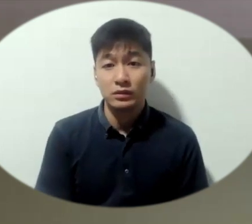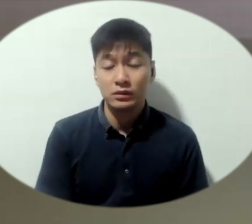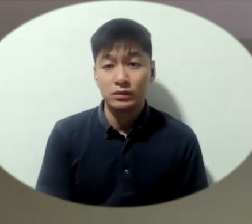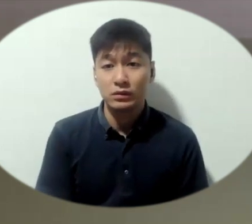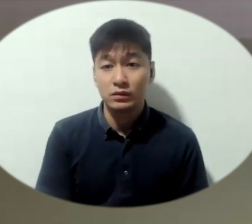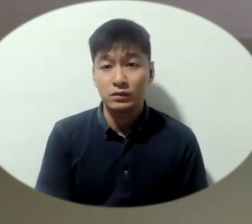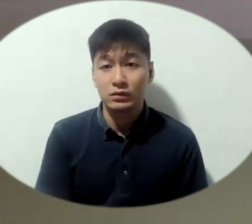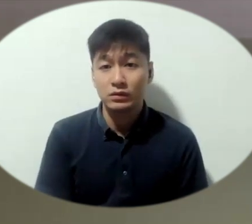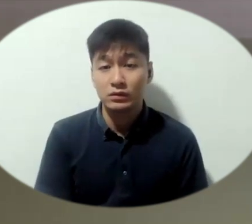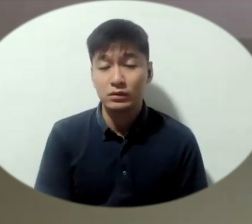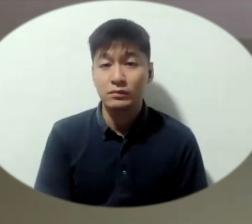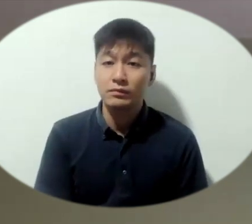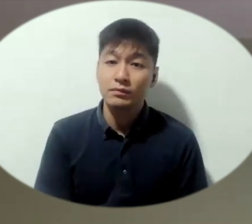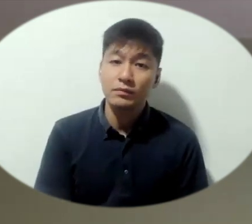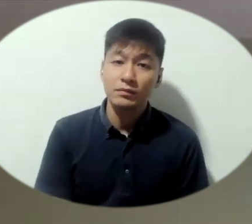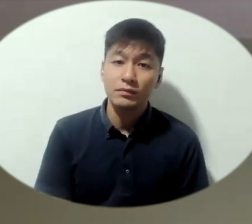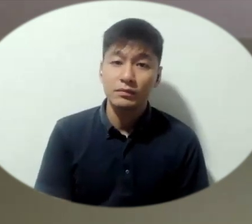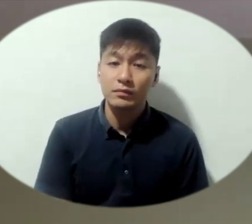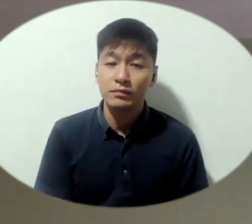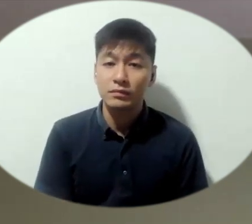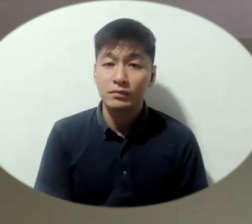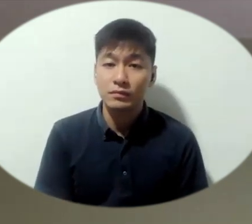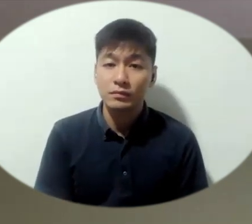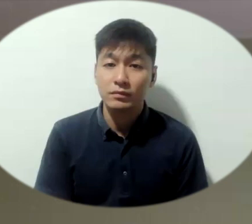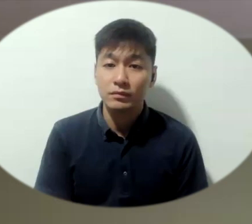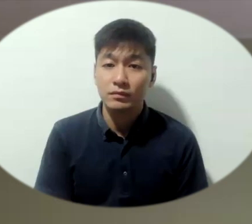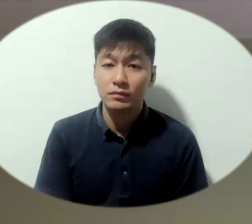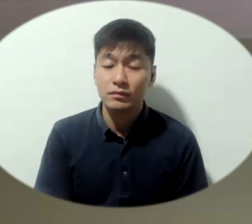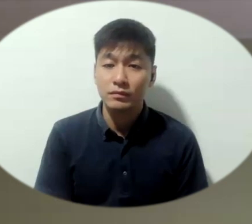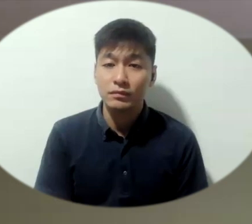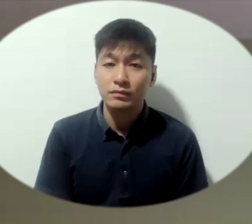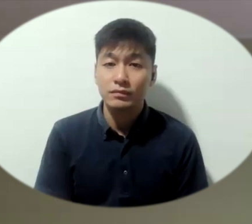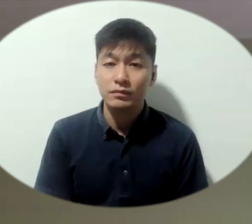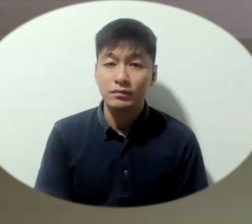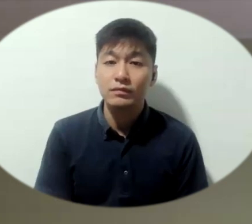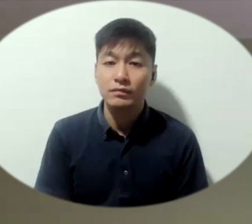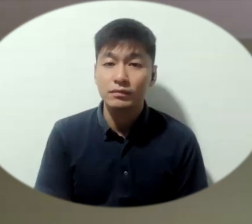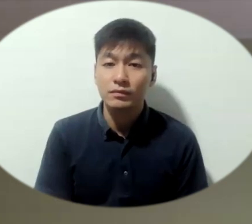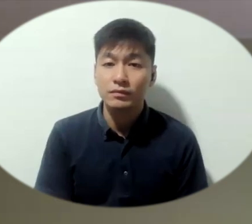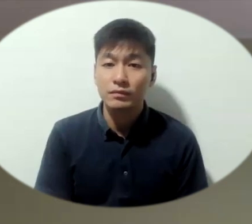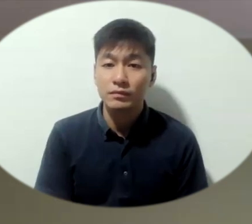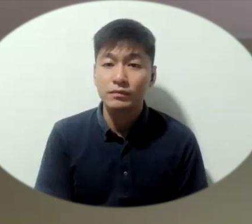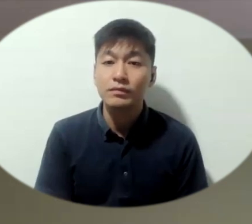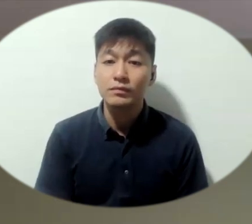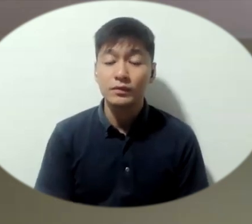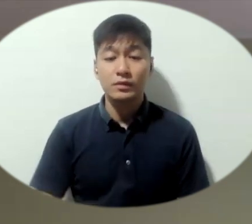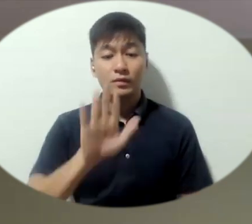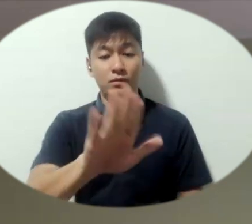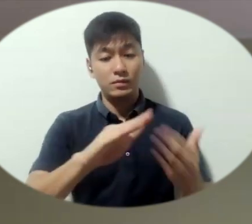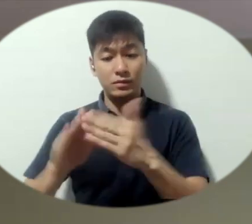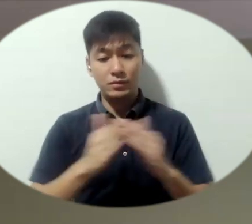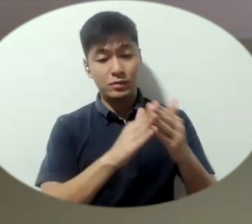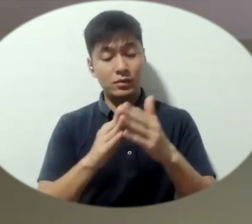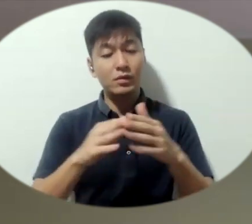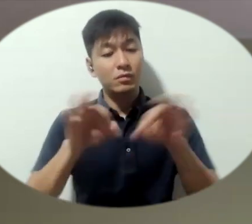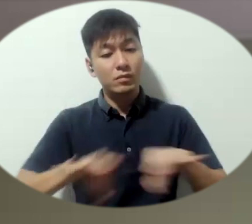about how it is that we as a community, how we're using those cultural norms, those places of connection to